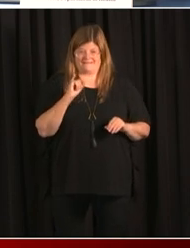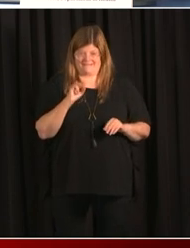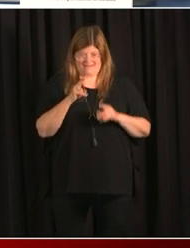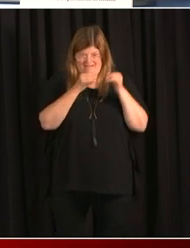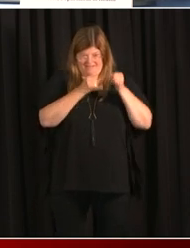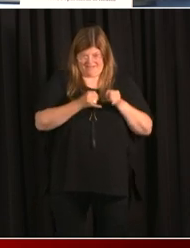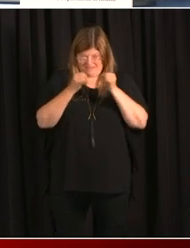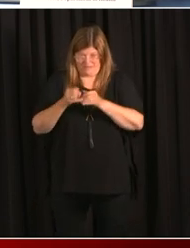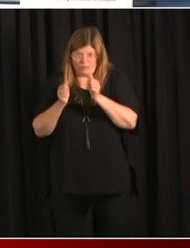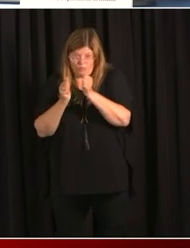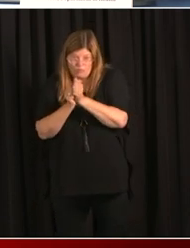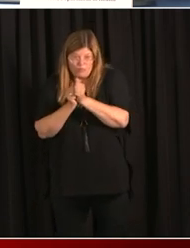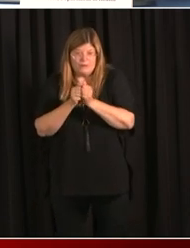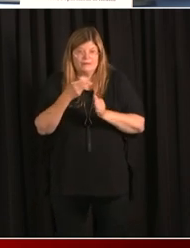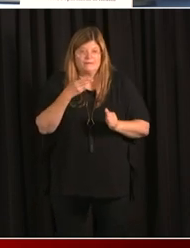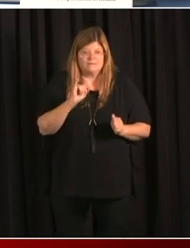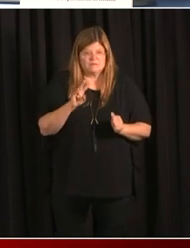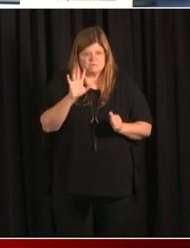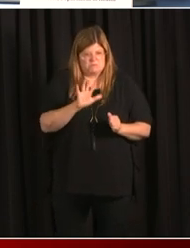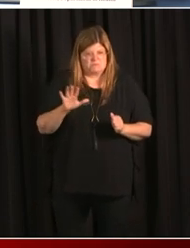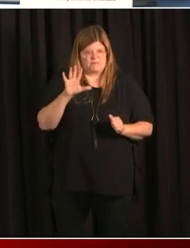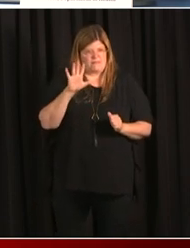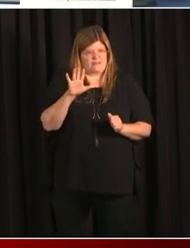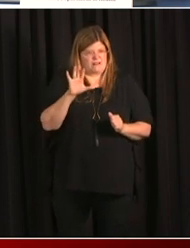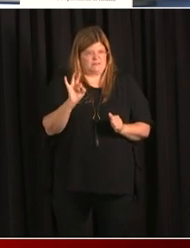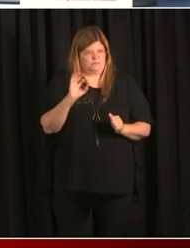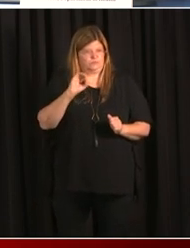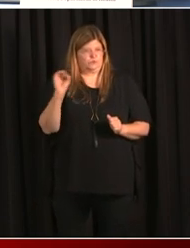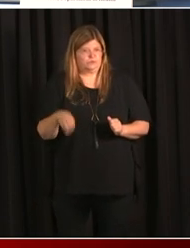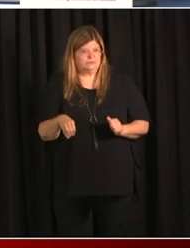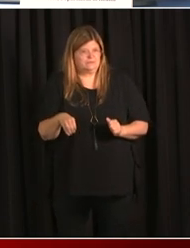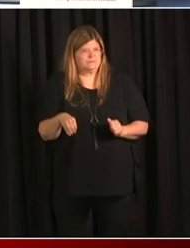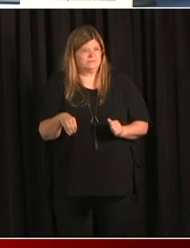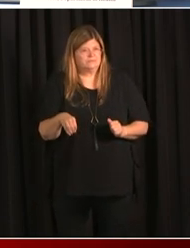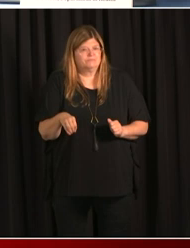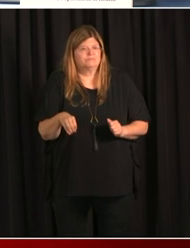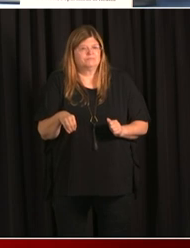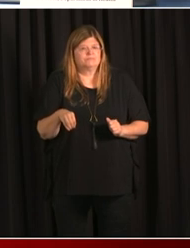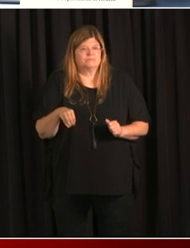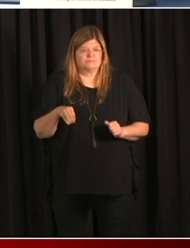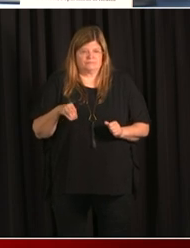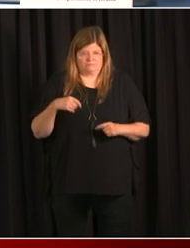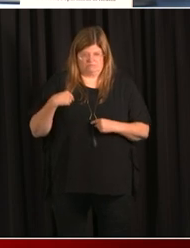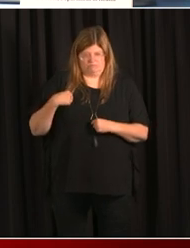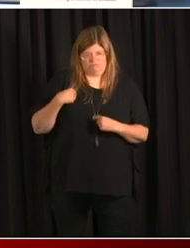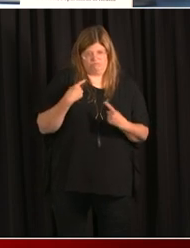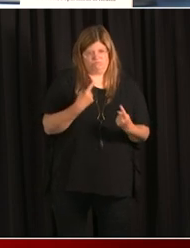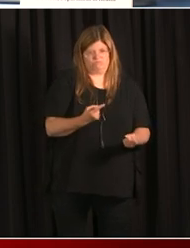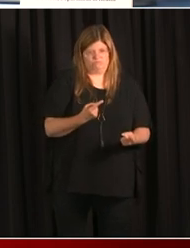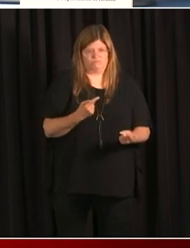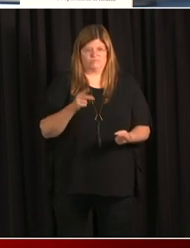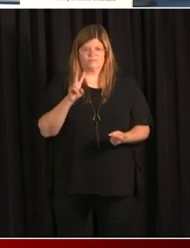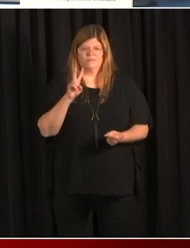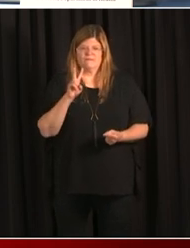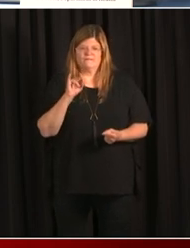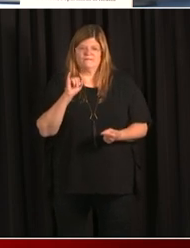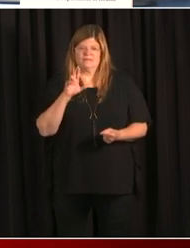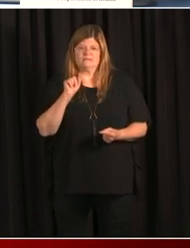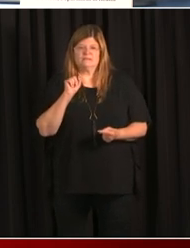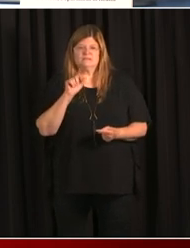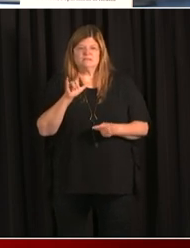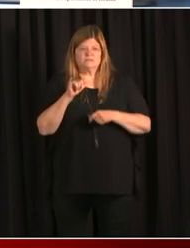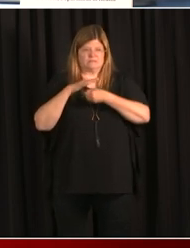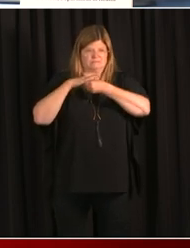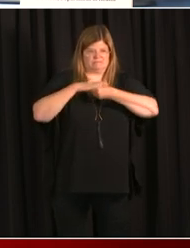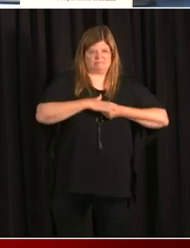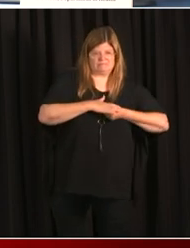individuals with HIV, while 59% of them have been virally suppressed, which means that the amount of virus in their